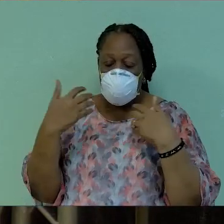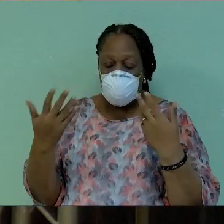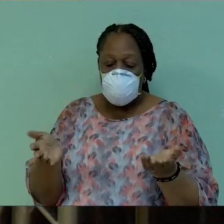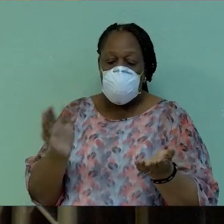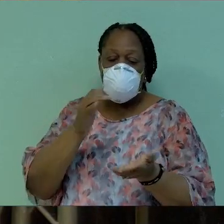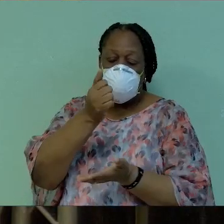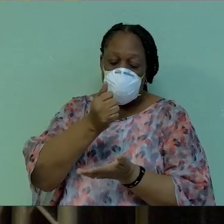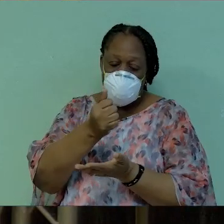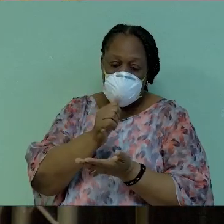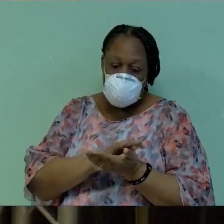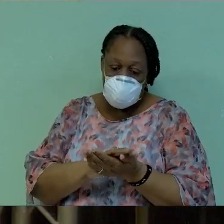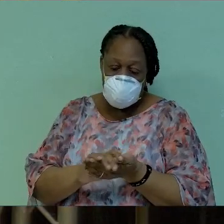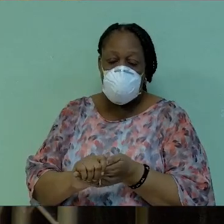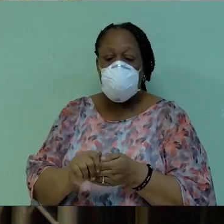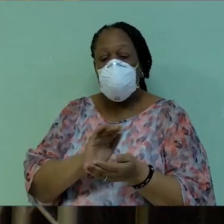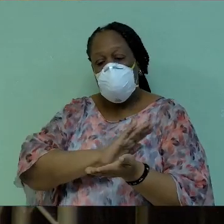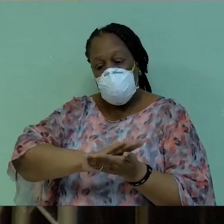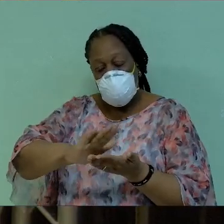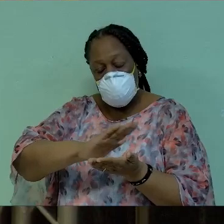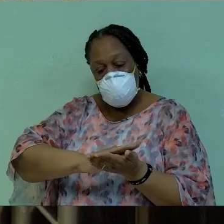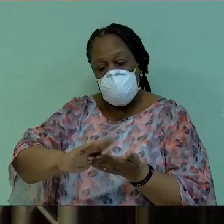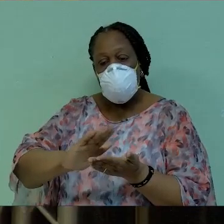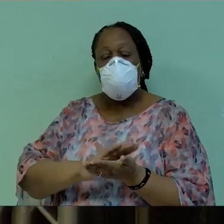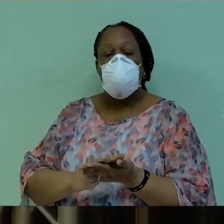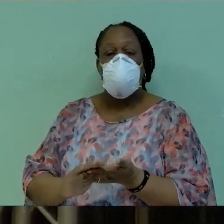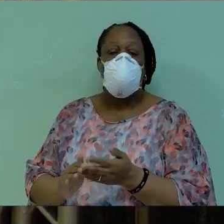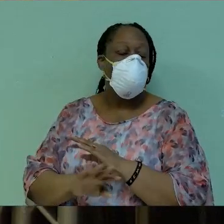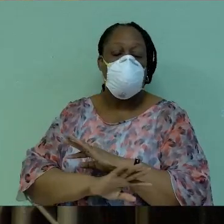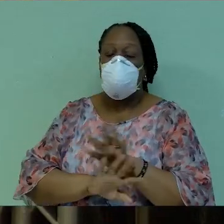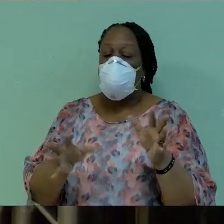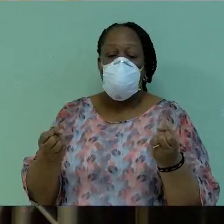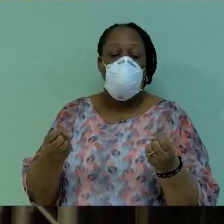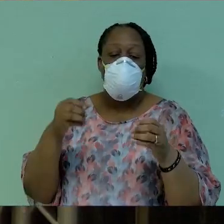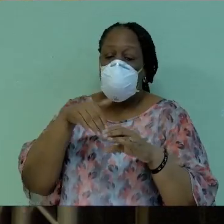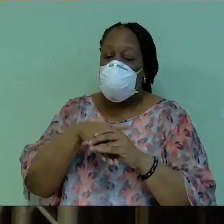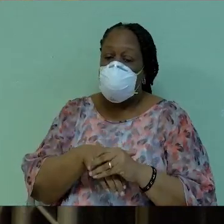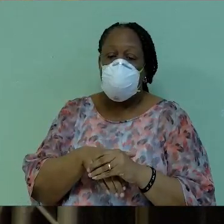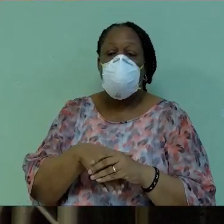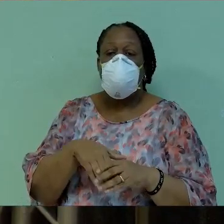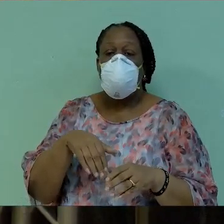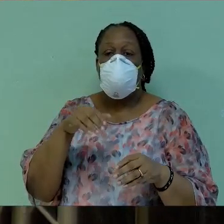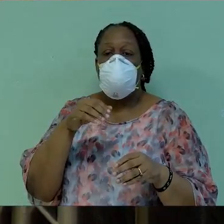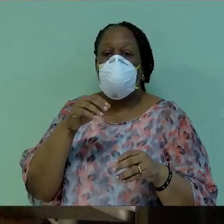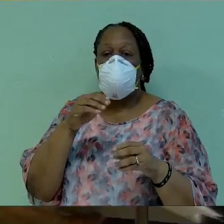standstill so that we do not have any contamination inside Her Majesty's Prison. Thank you.